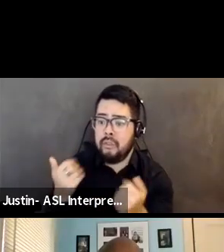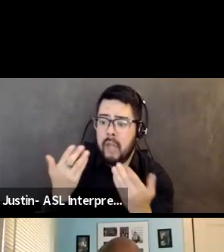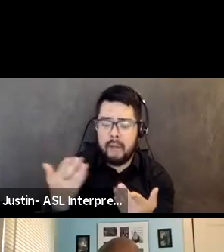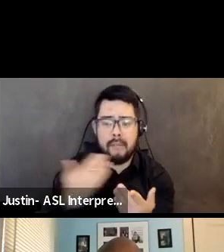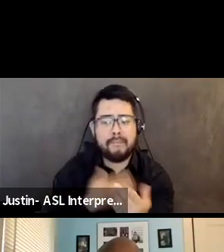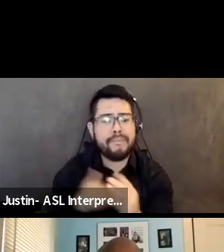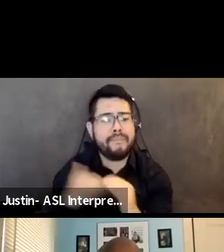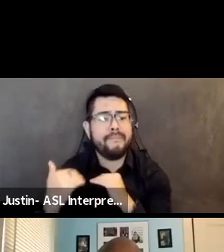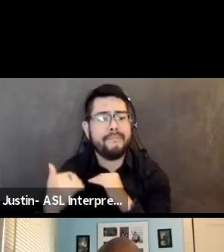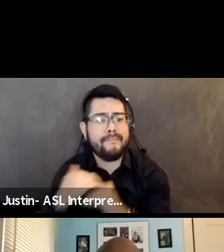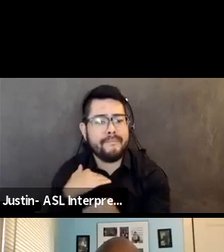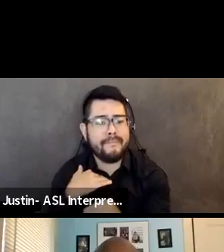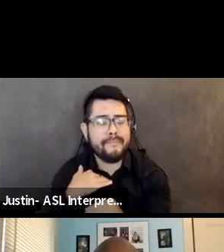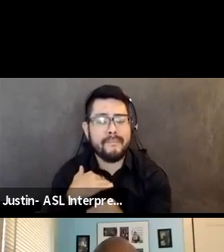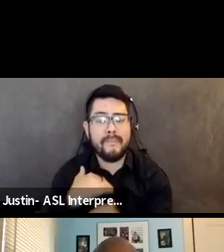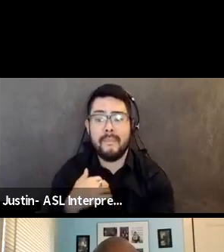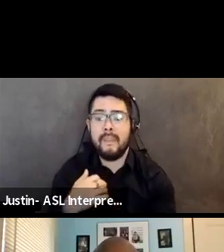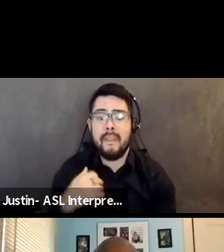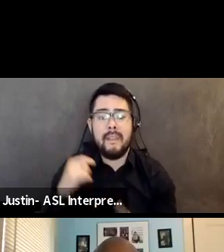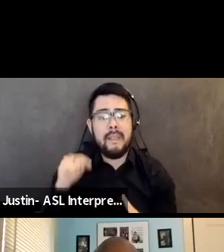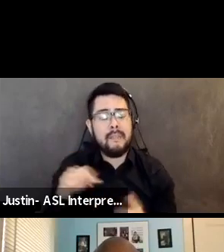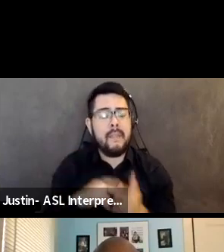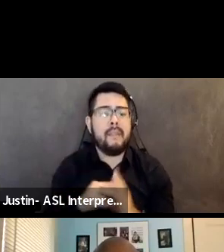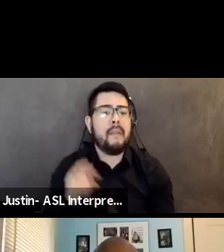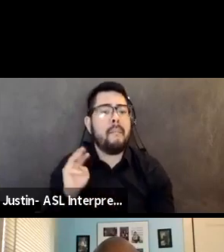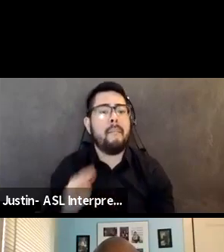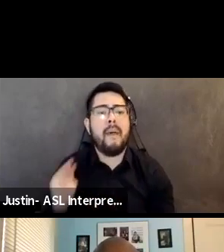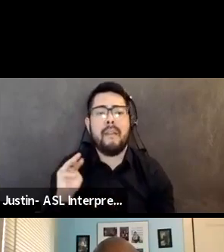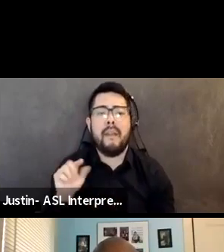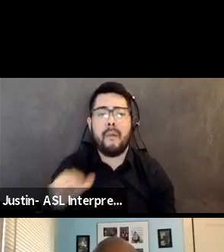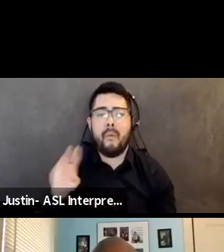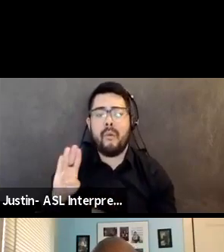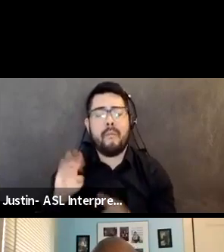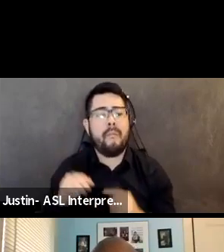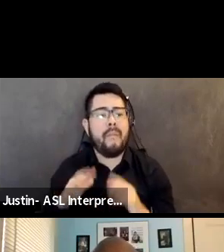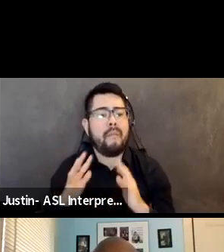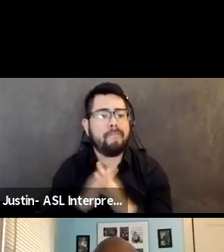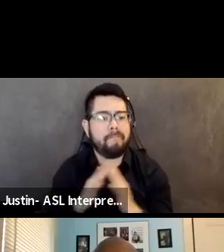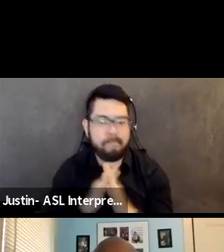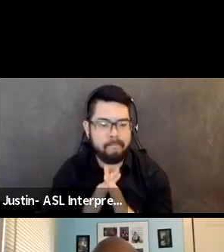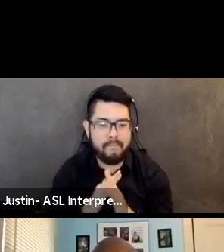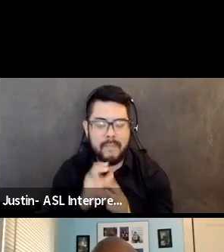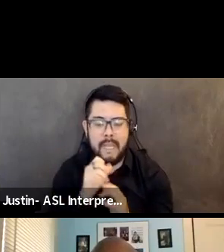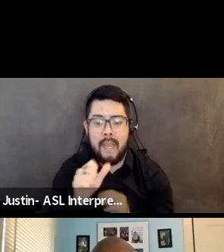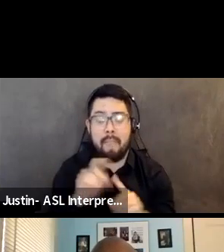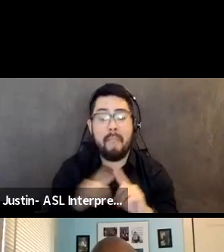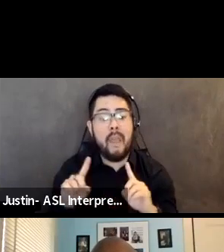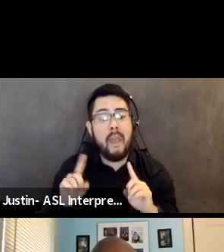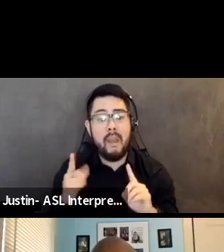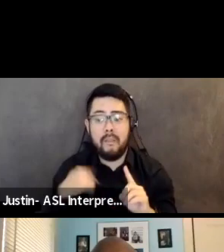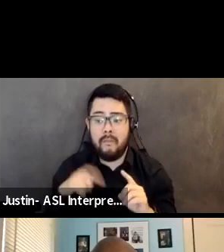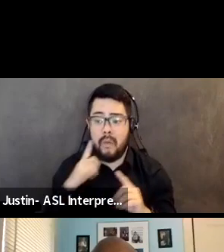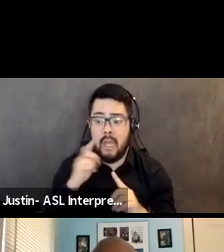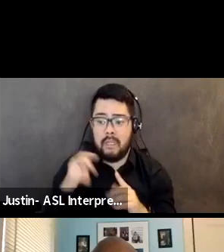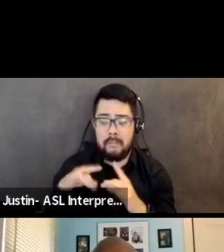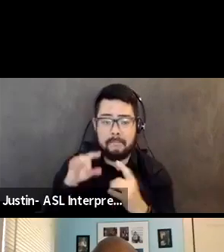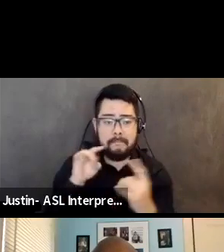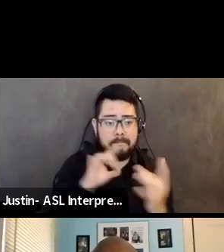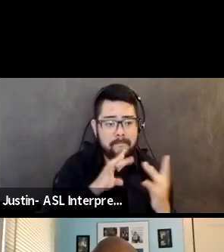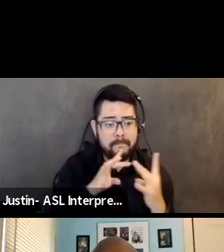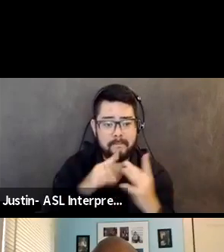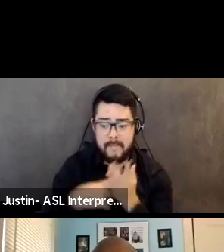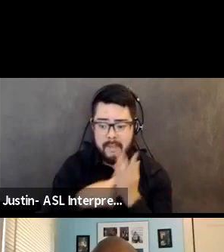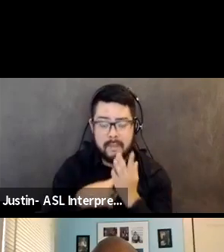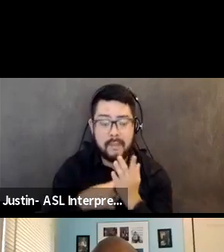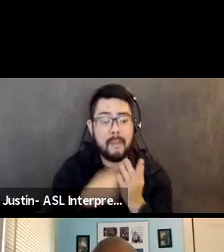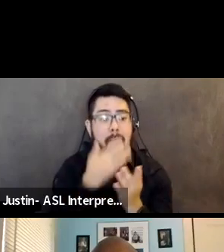in right this is not about monday morning quarterbacking this is about actually providing solutions that will get us to a better place so